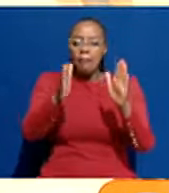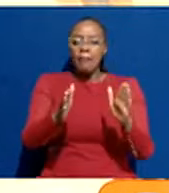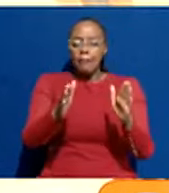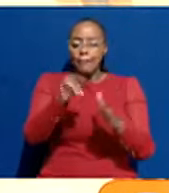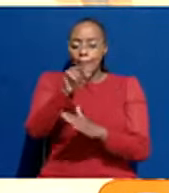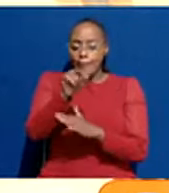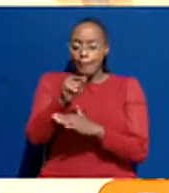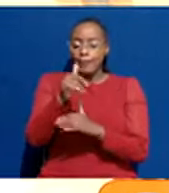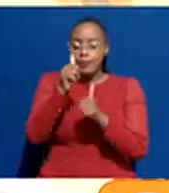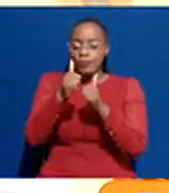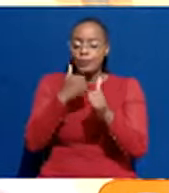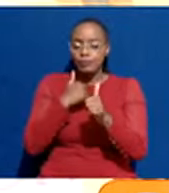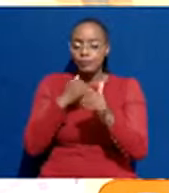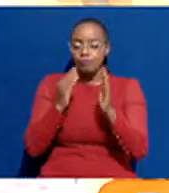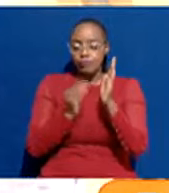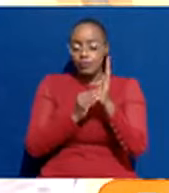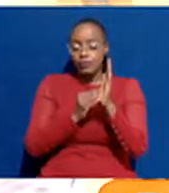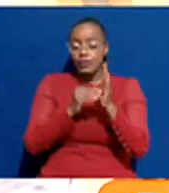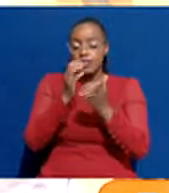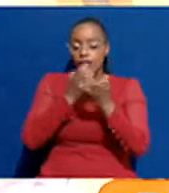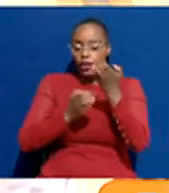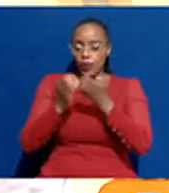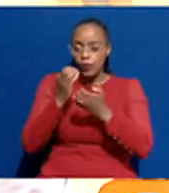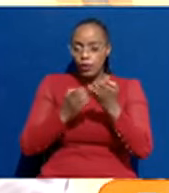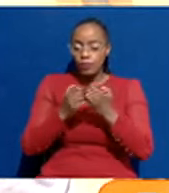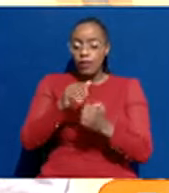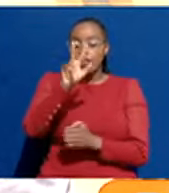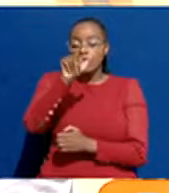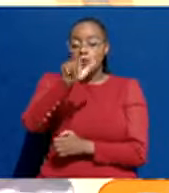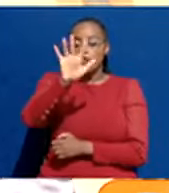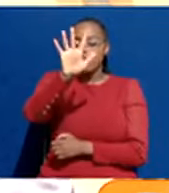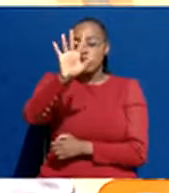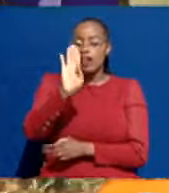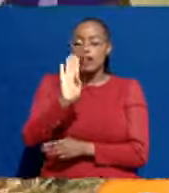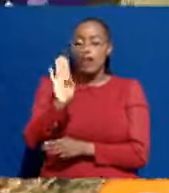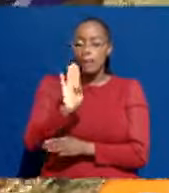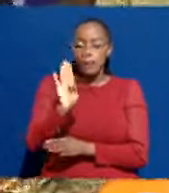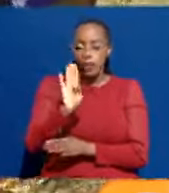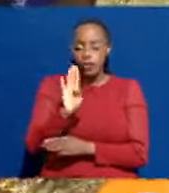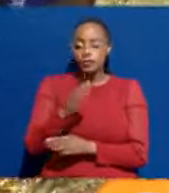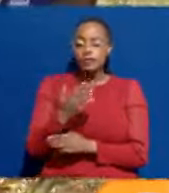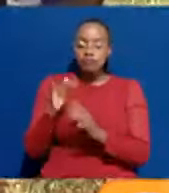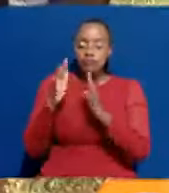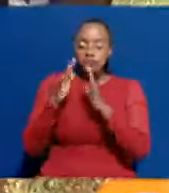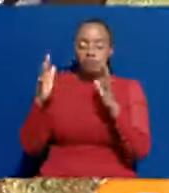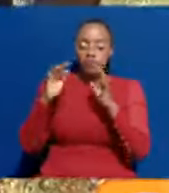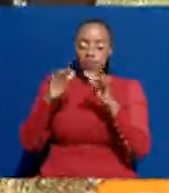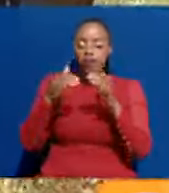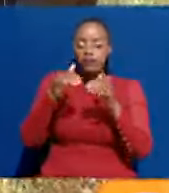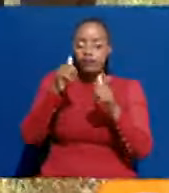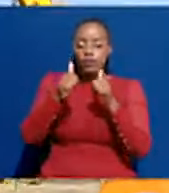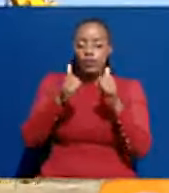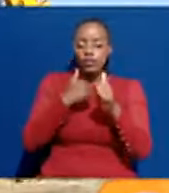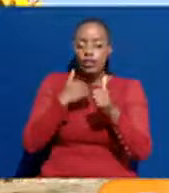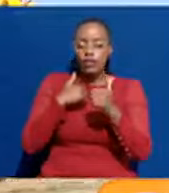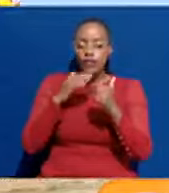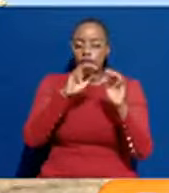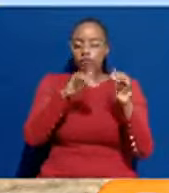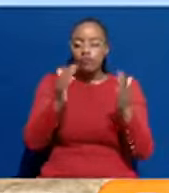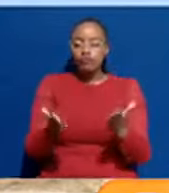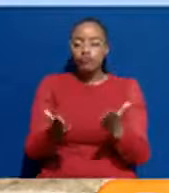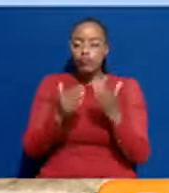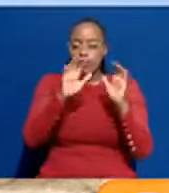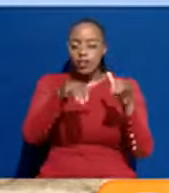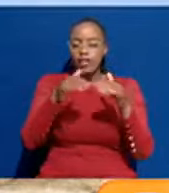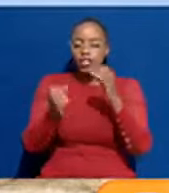That is going to put in the economy here 3.5 billion. The mega facility is expected to boost agricultural production